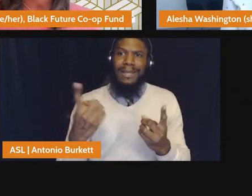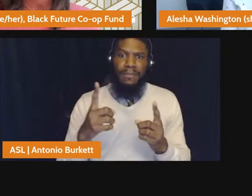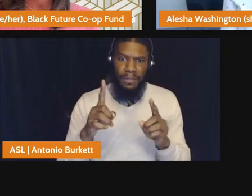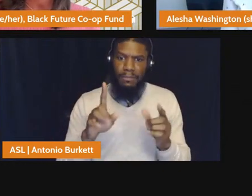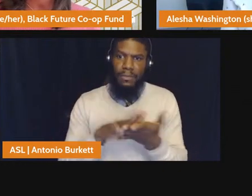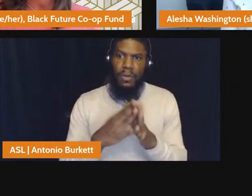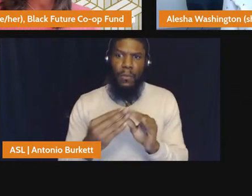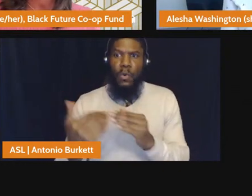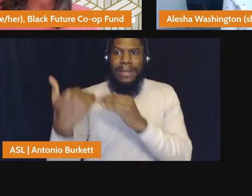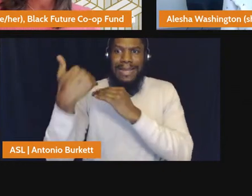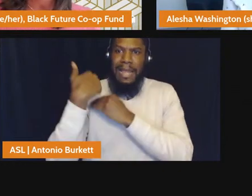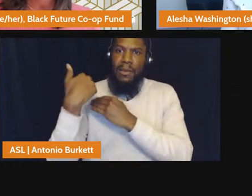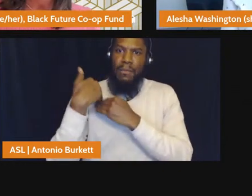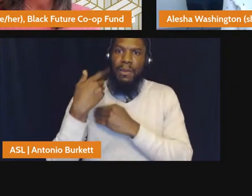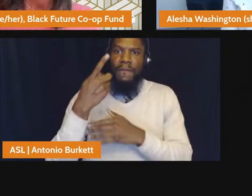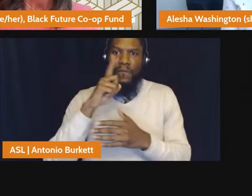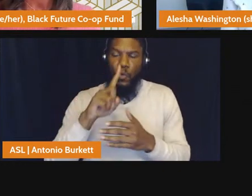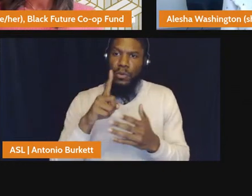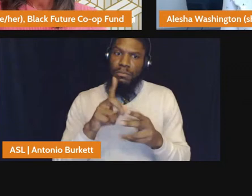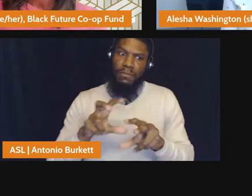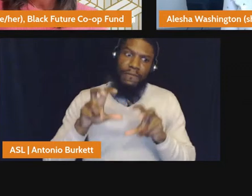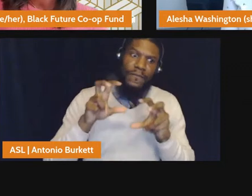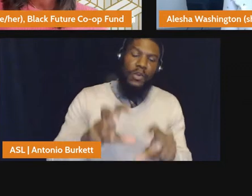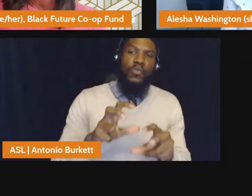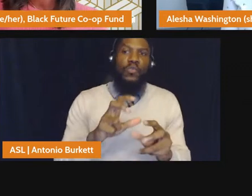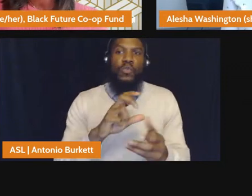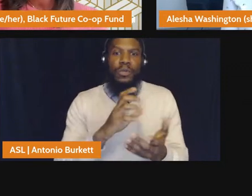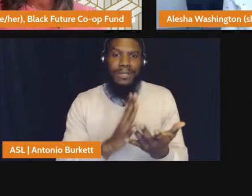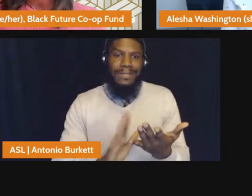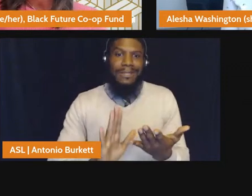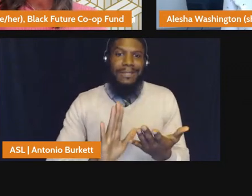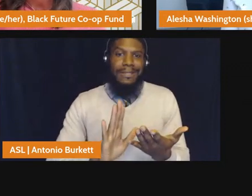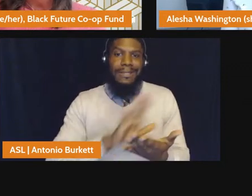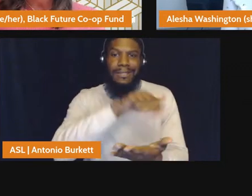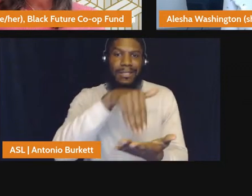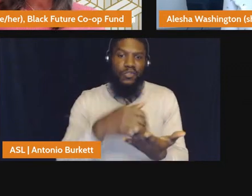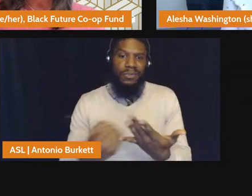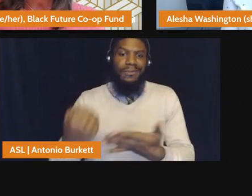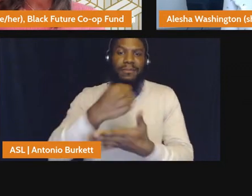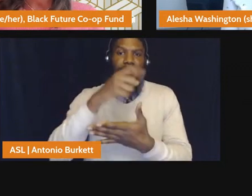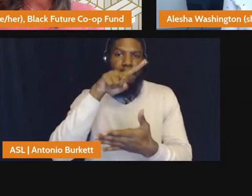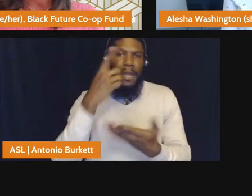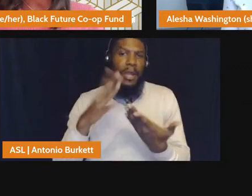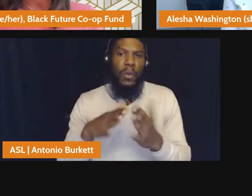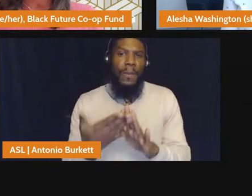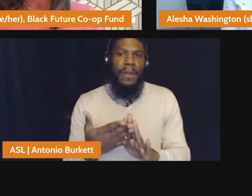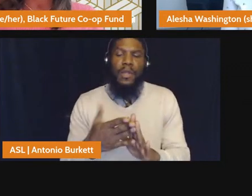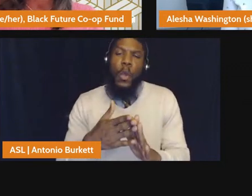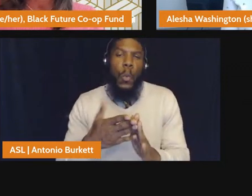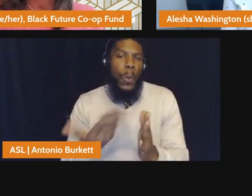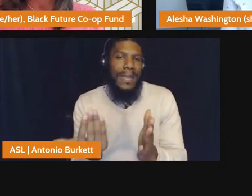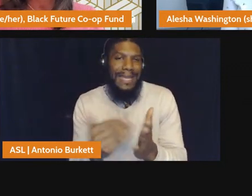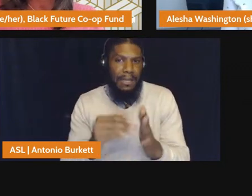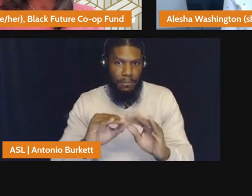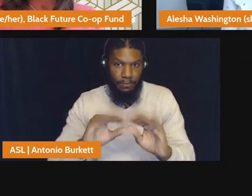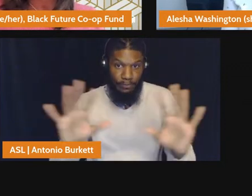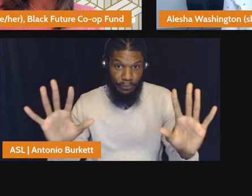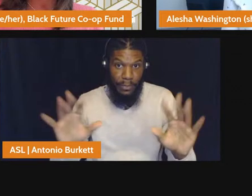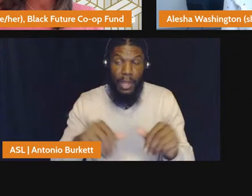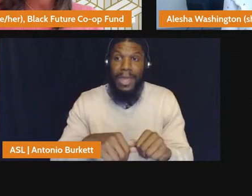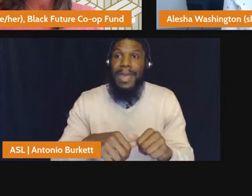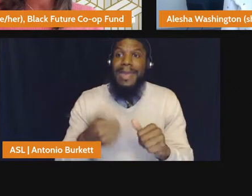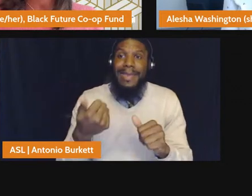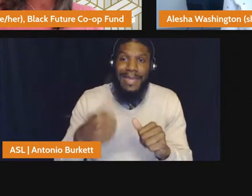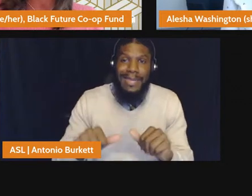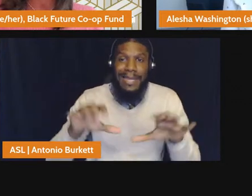and invest in the Black community? So again, just an action that you feel people can